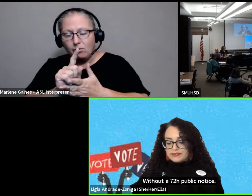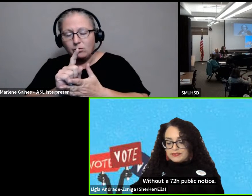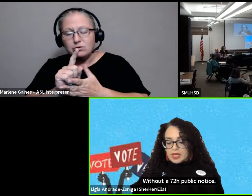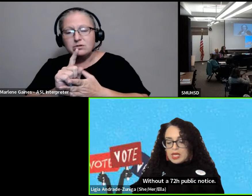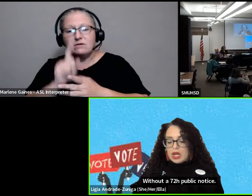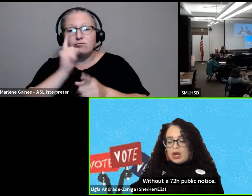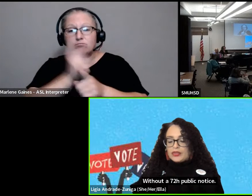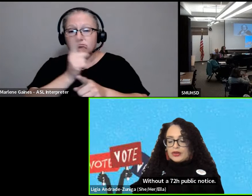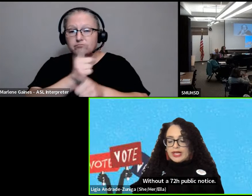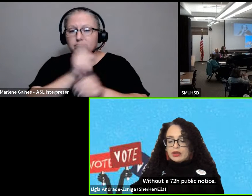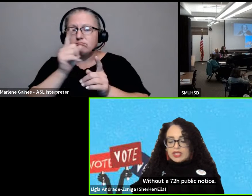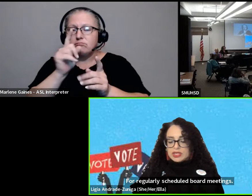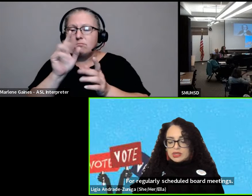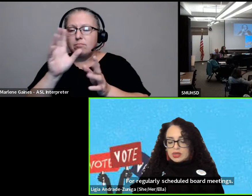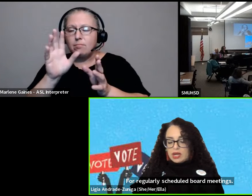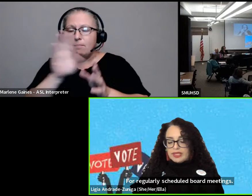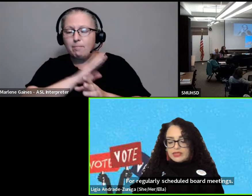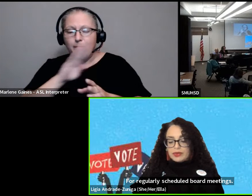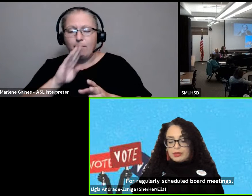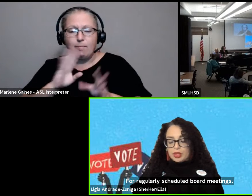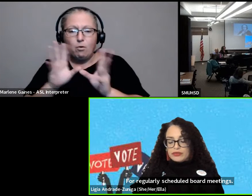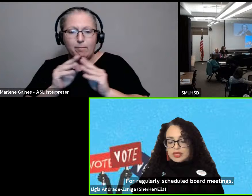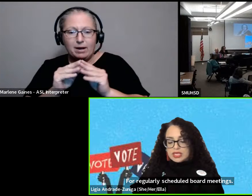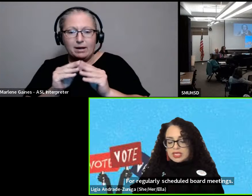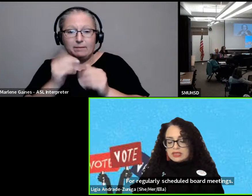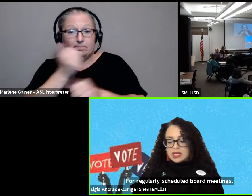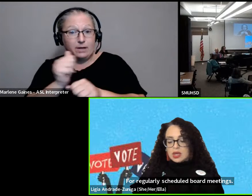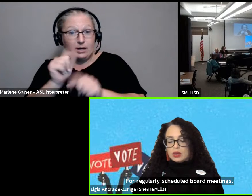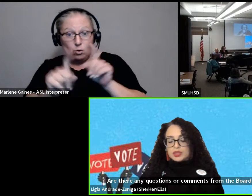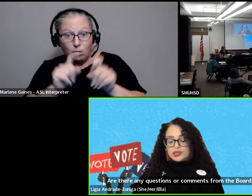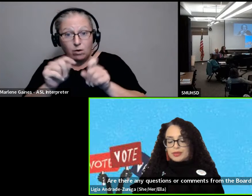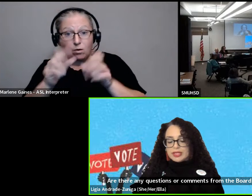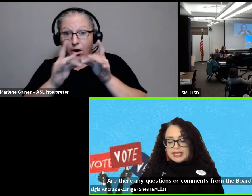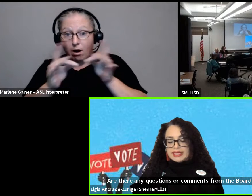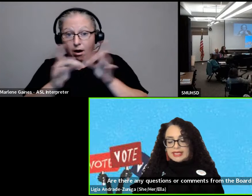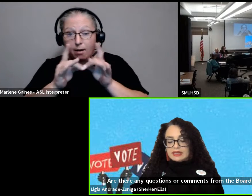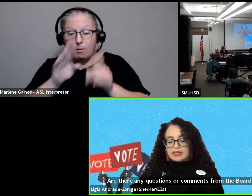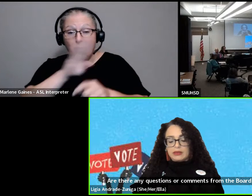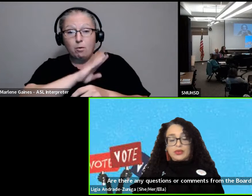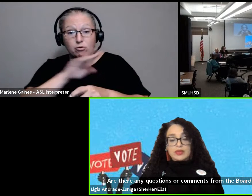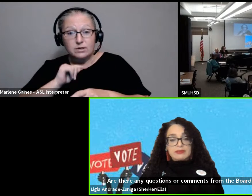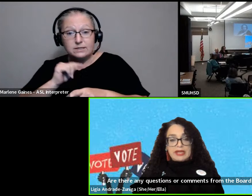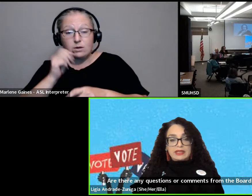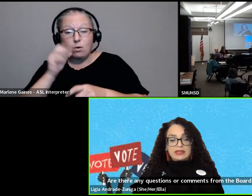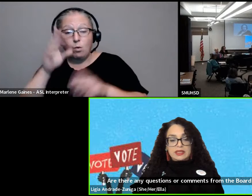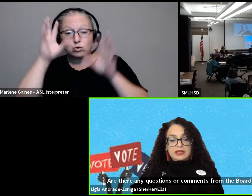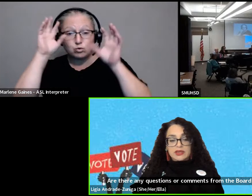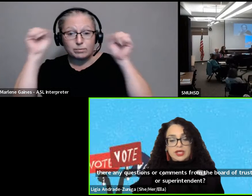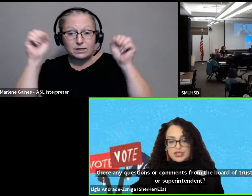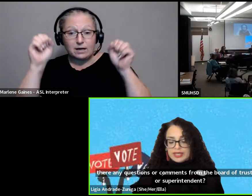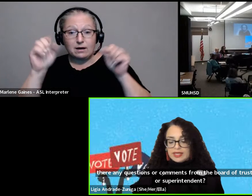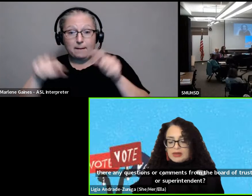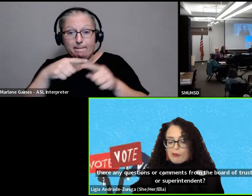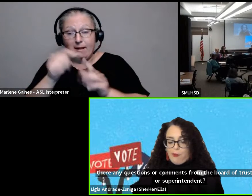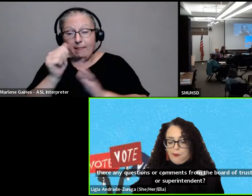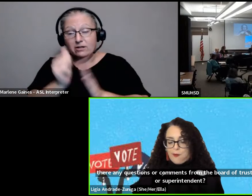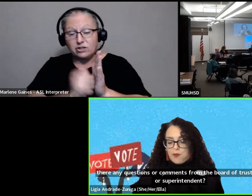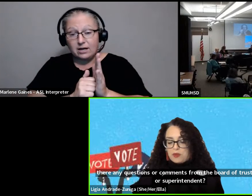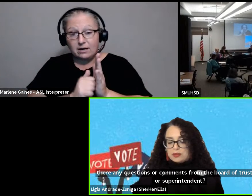meetings. Are there any questions or comments from the Board of Trustees or Superintendent with respect to the